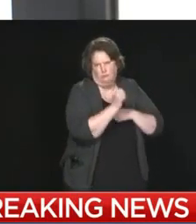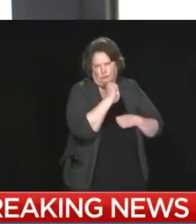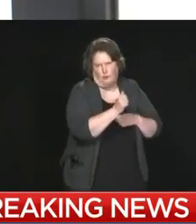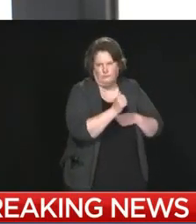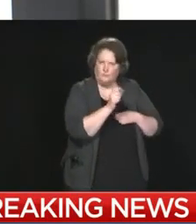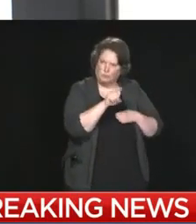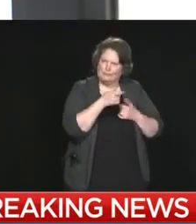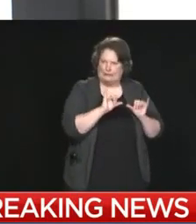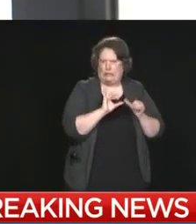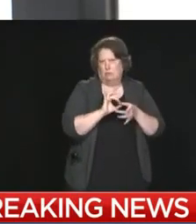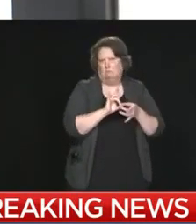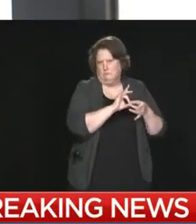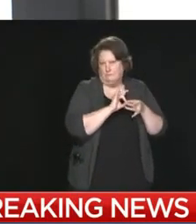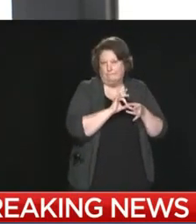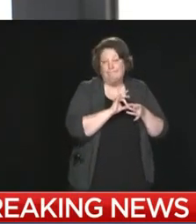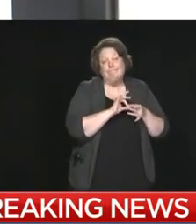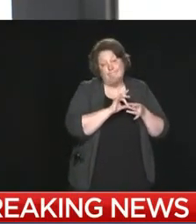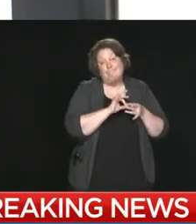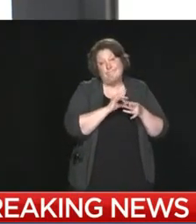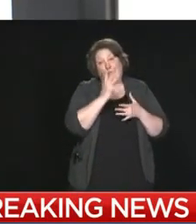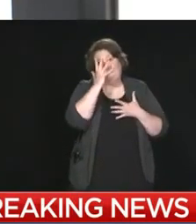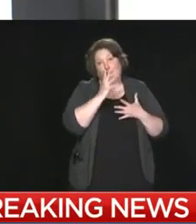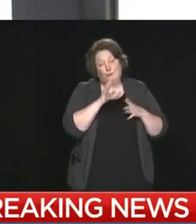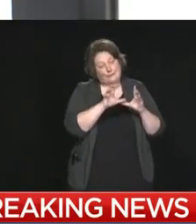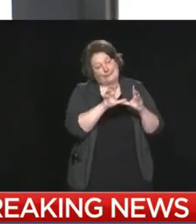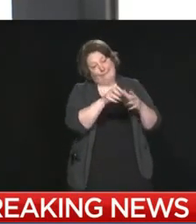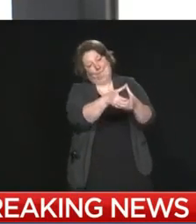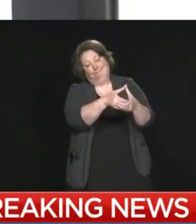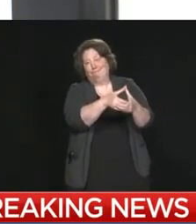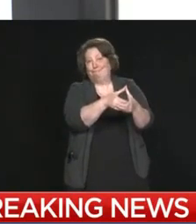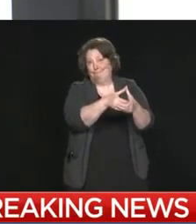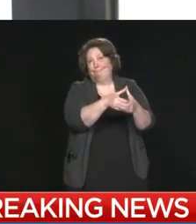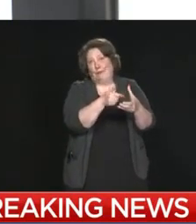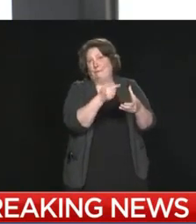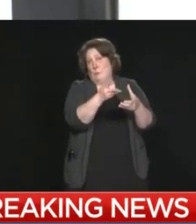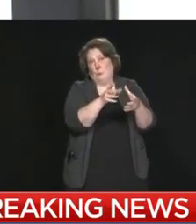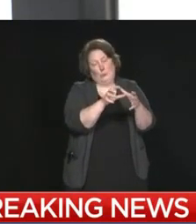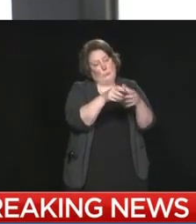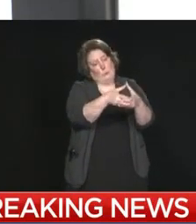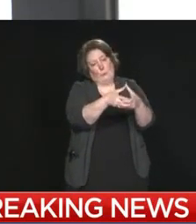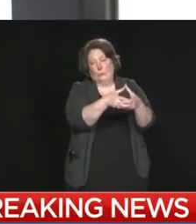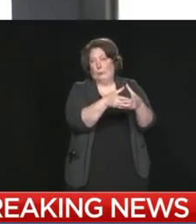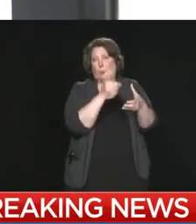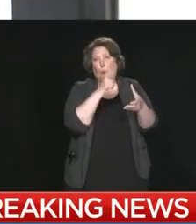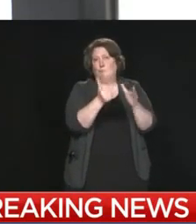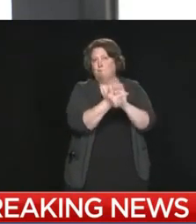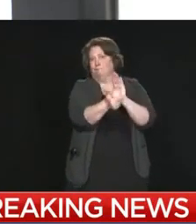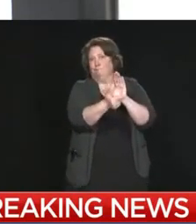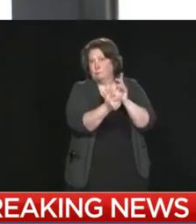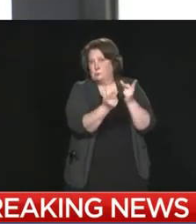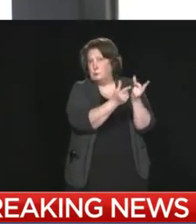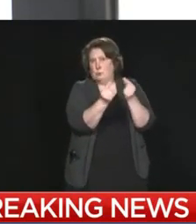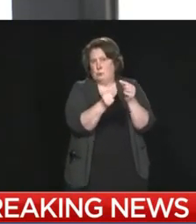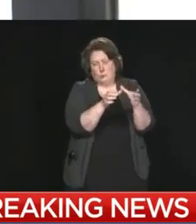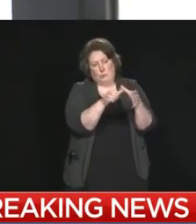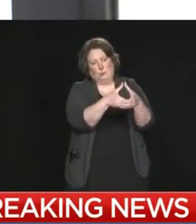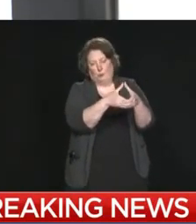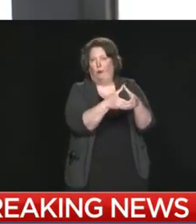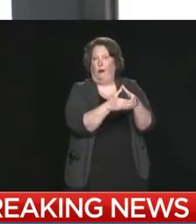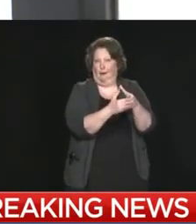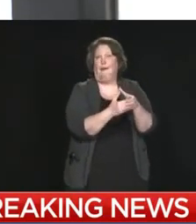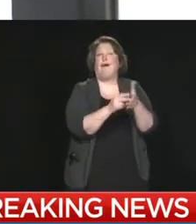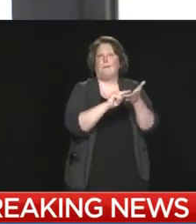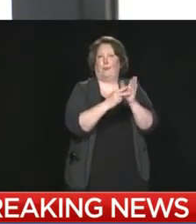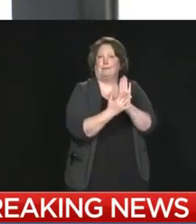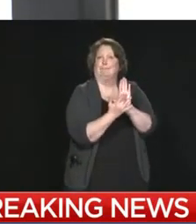as a country. But unfortunately, in every situation, there are a few criminals who will deliberately try to